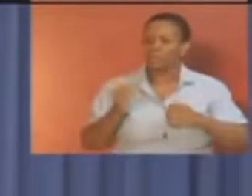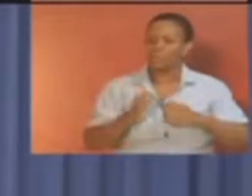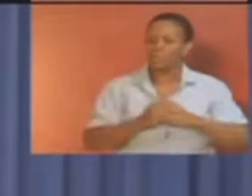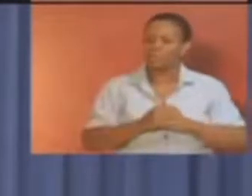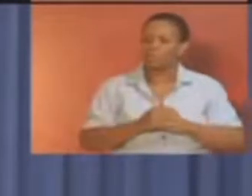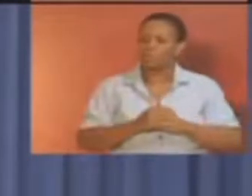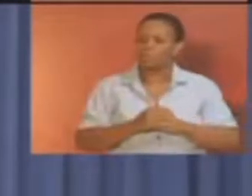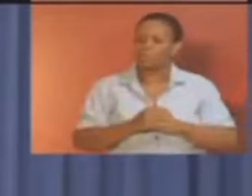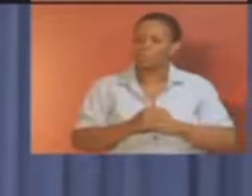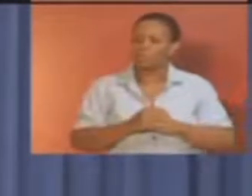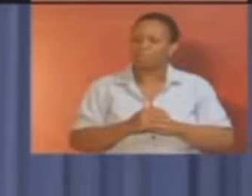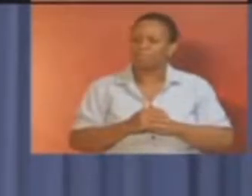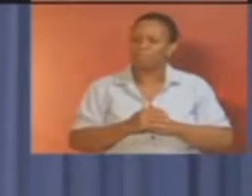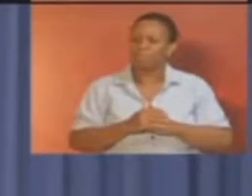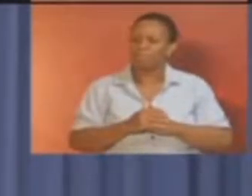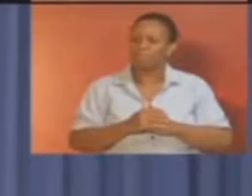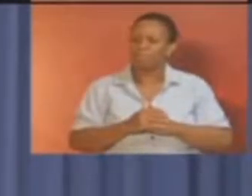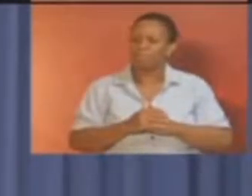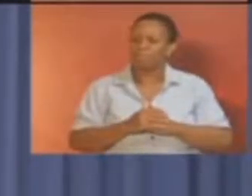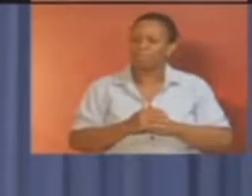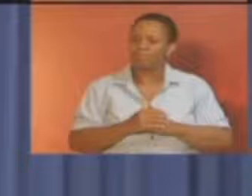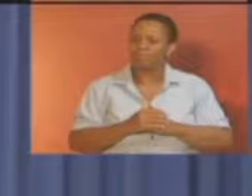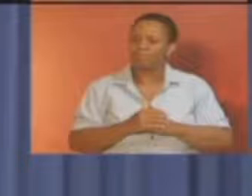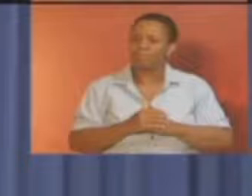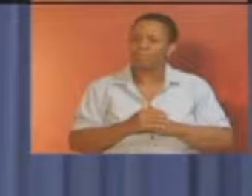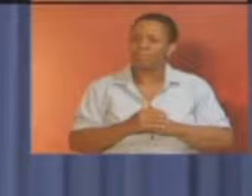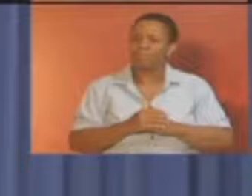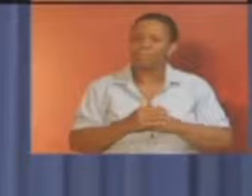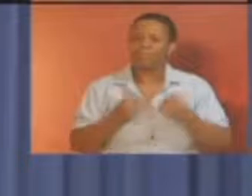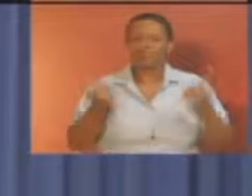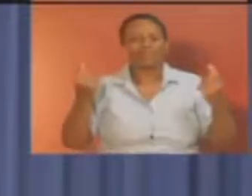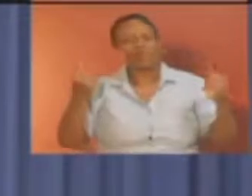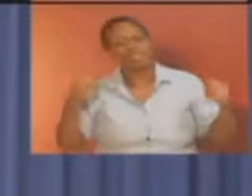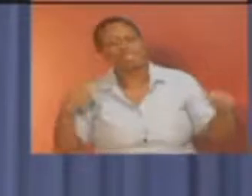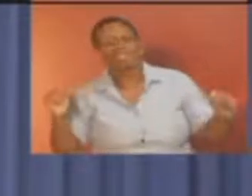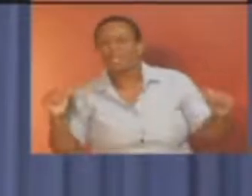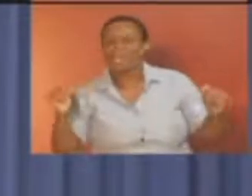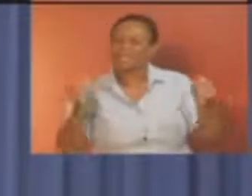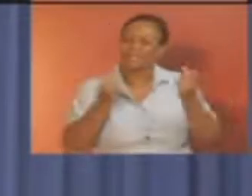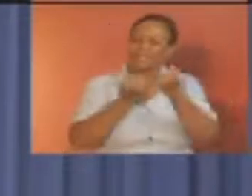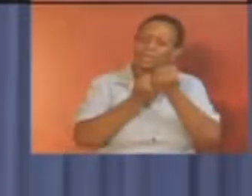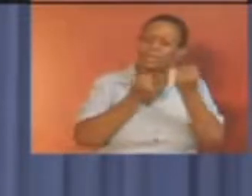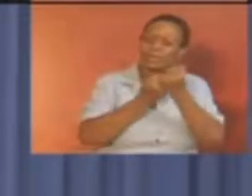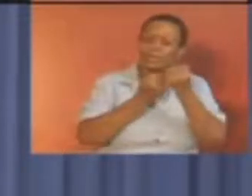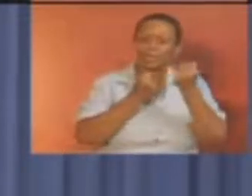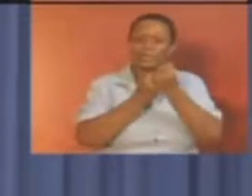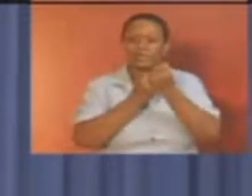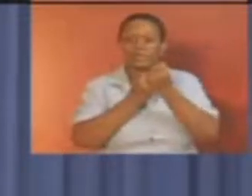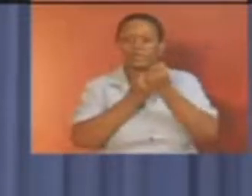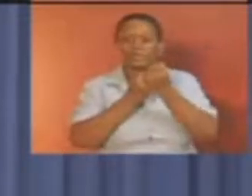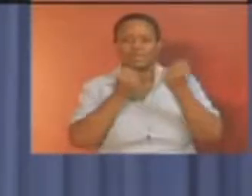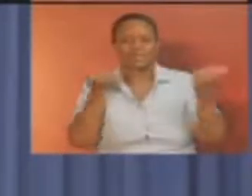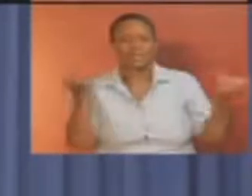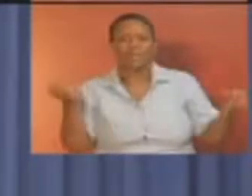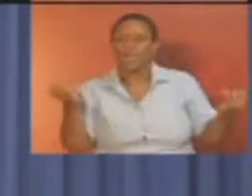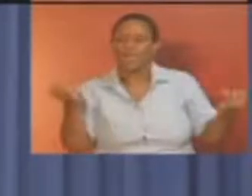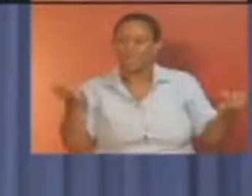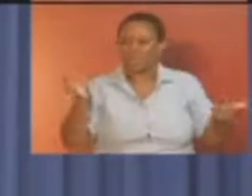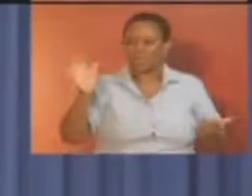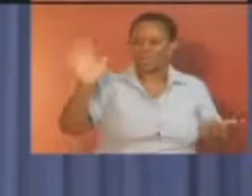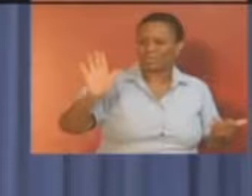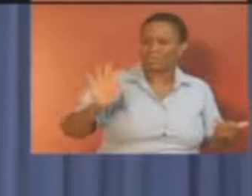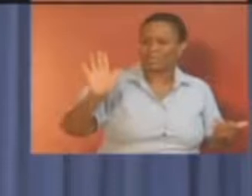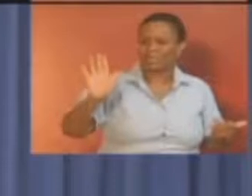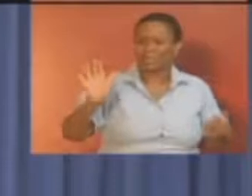them, and try and be cooperative so that this period of hardship for them would soon